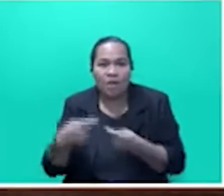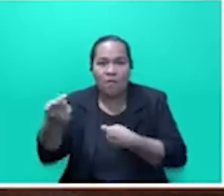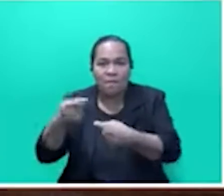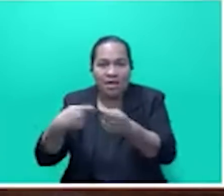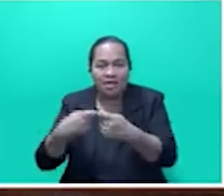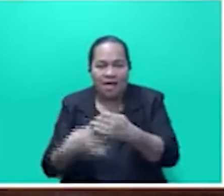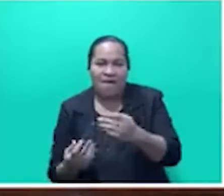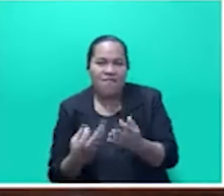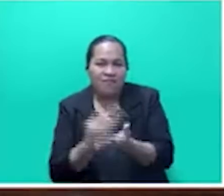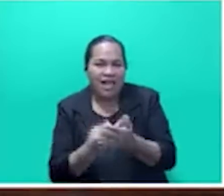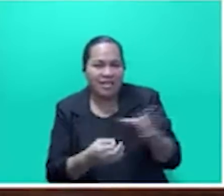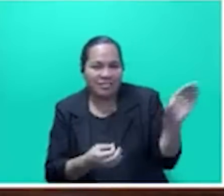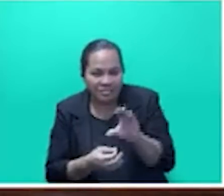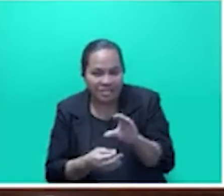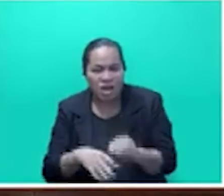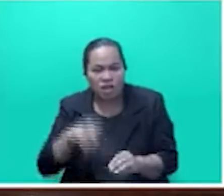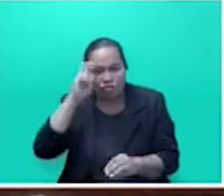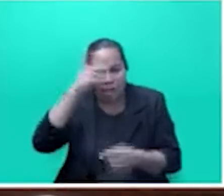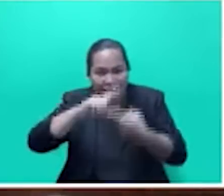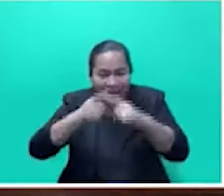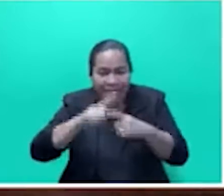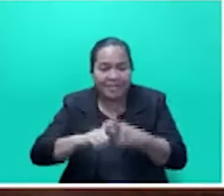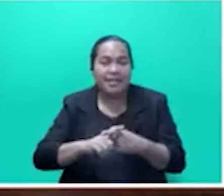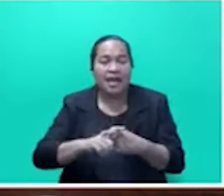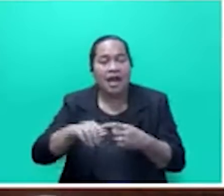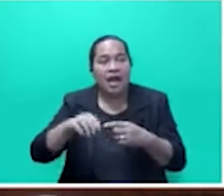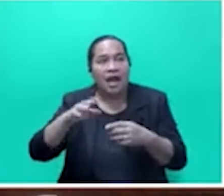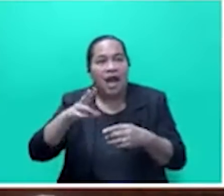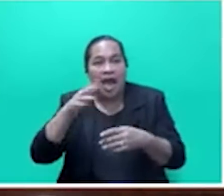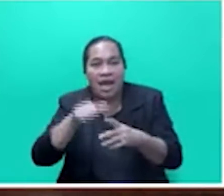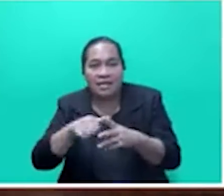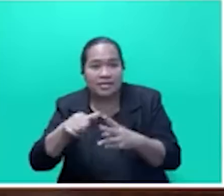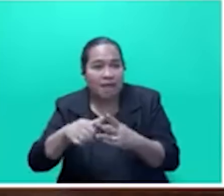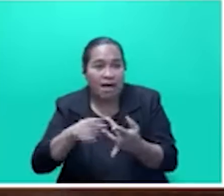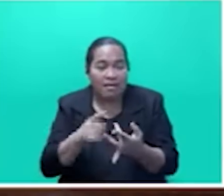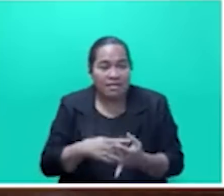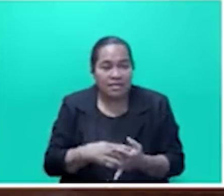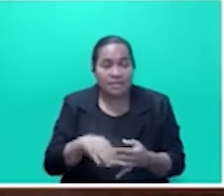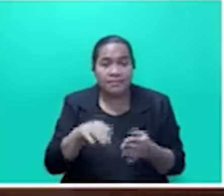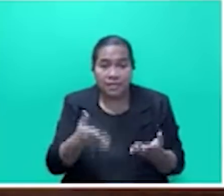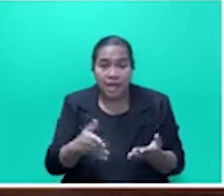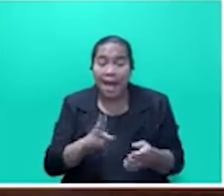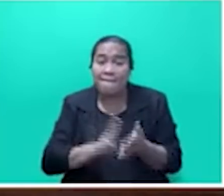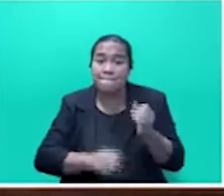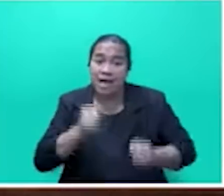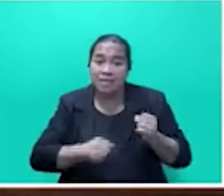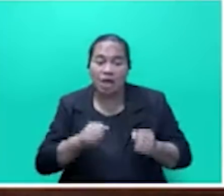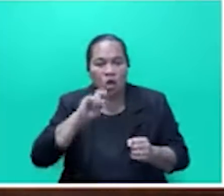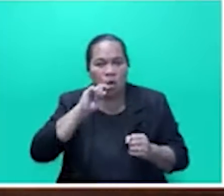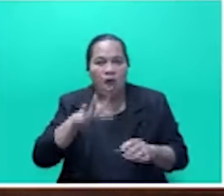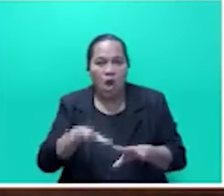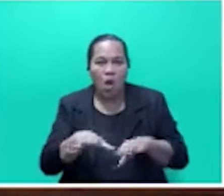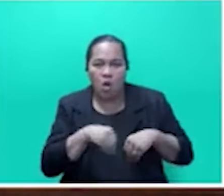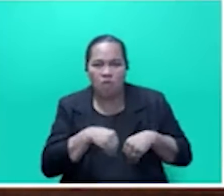and technology. In March, government will host the Pacific Week of Agriculture. This will bring